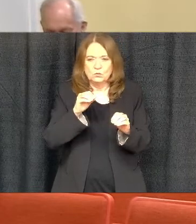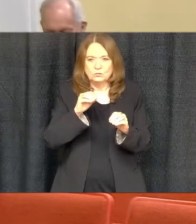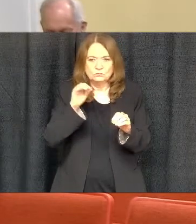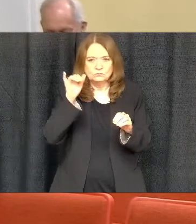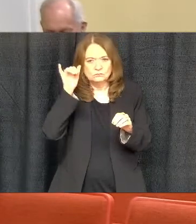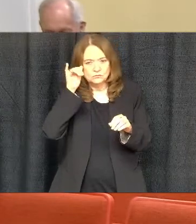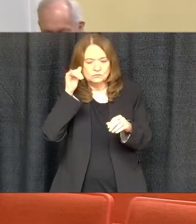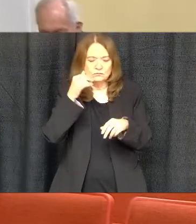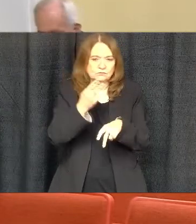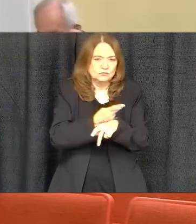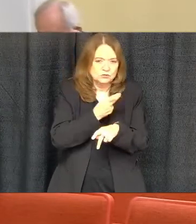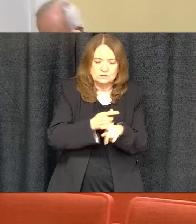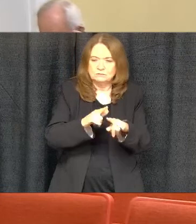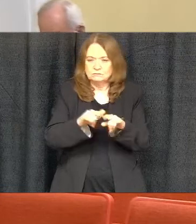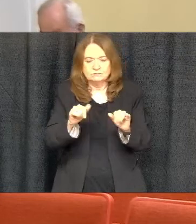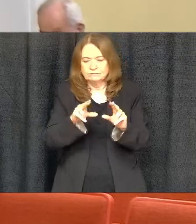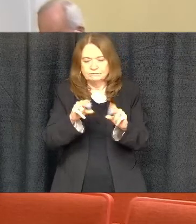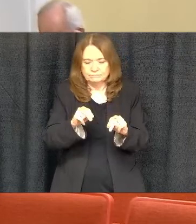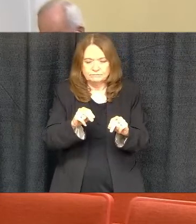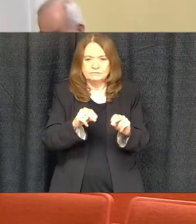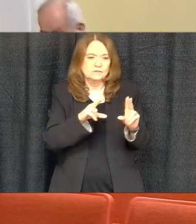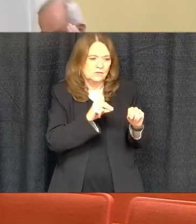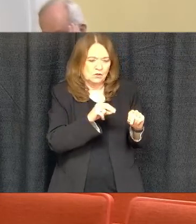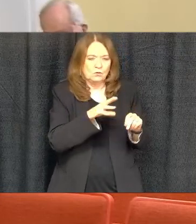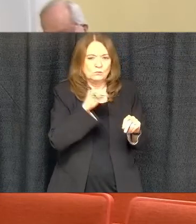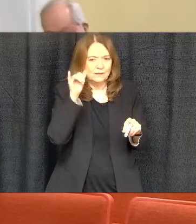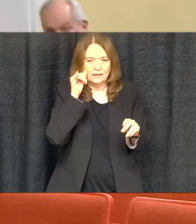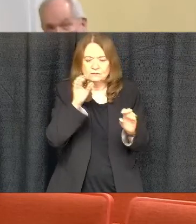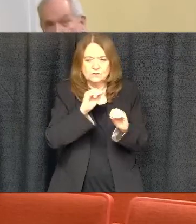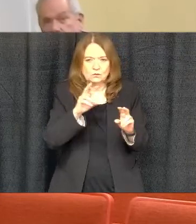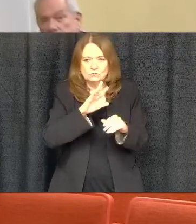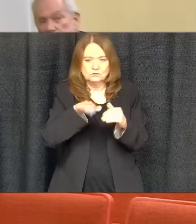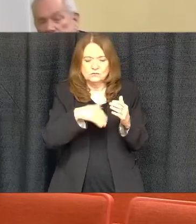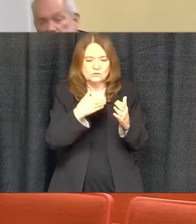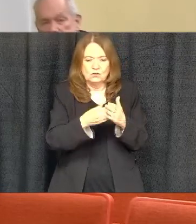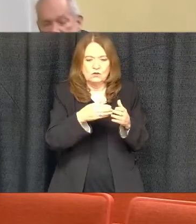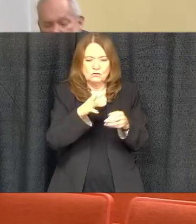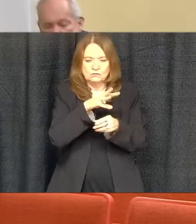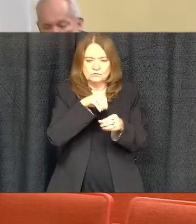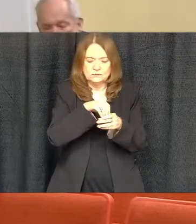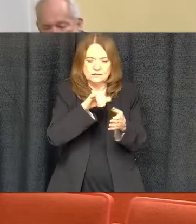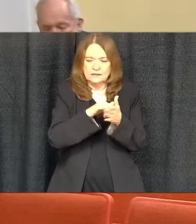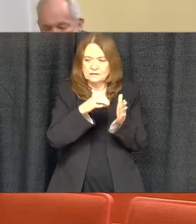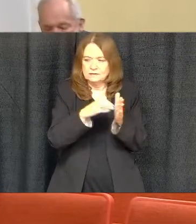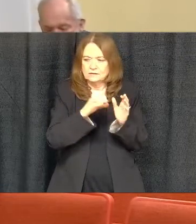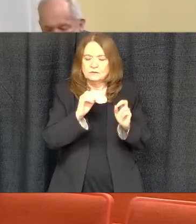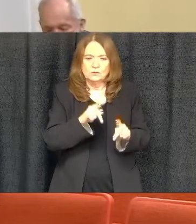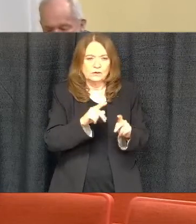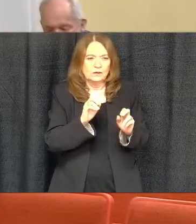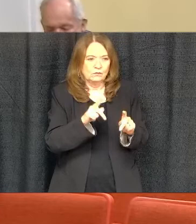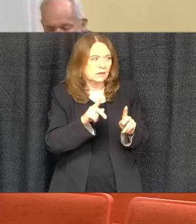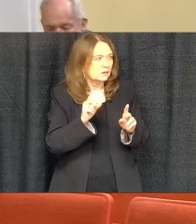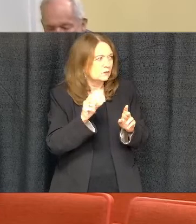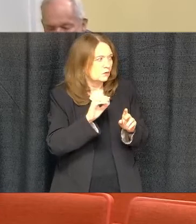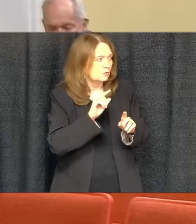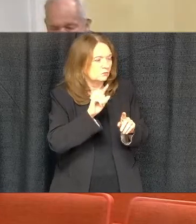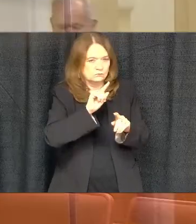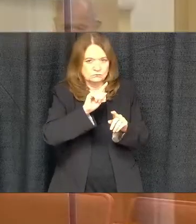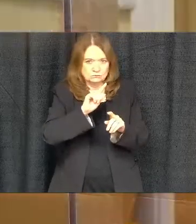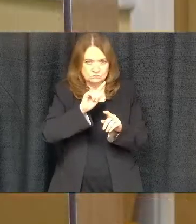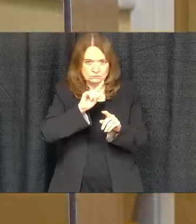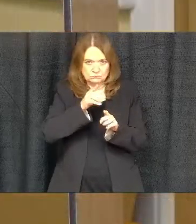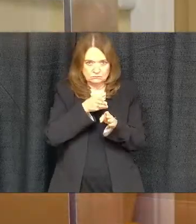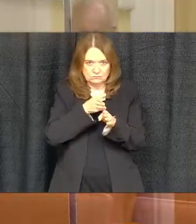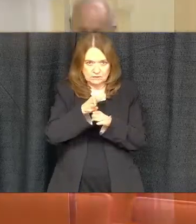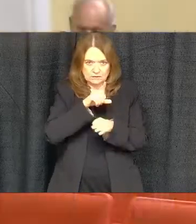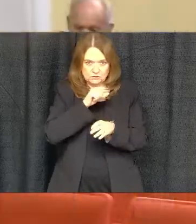sheep? No, the cattle, everything's addressed in some of those preceding sentences. So mainly chickens, right? Yeah, there's